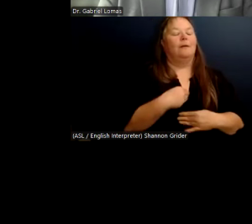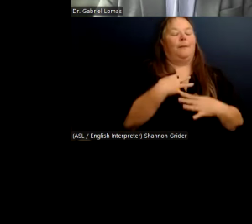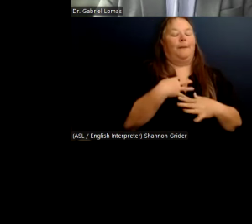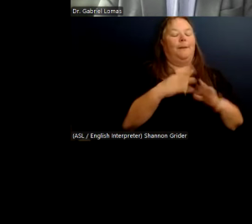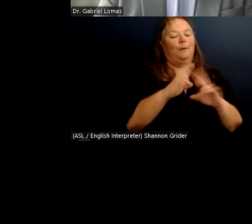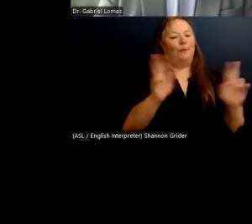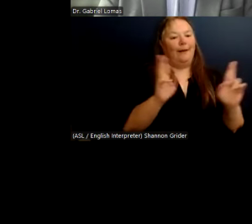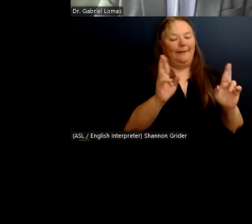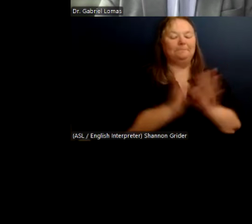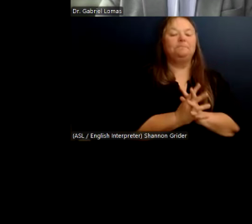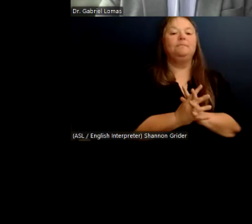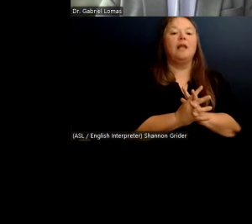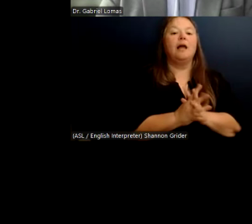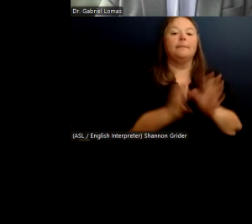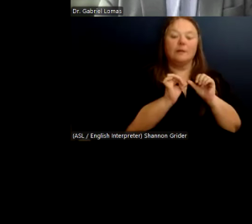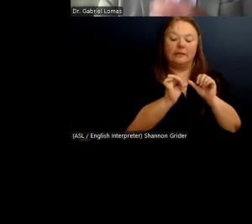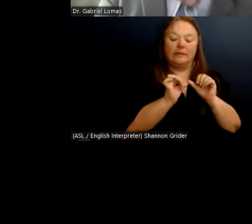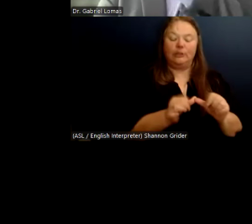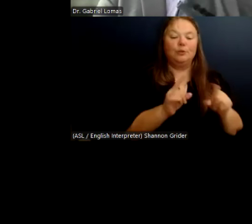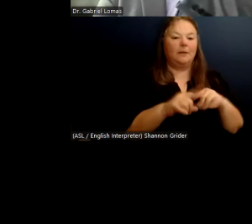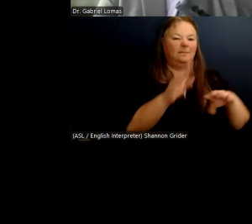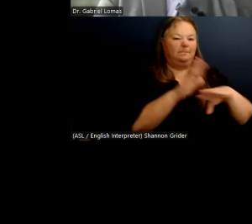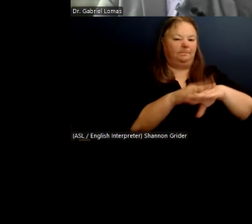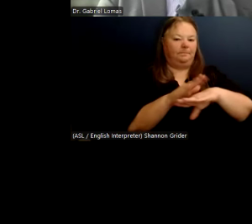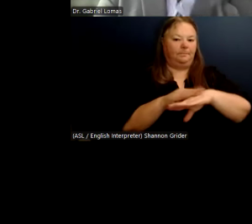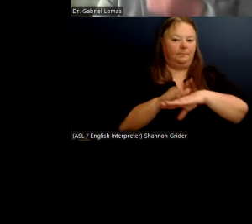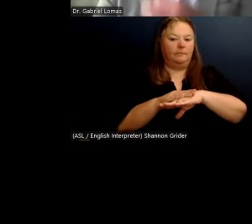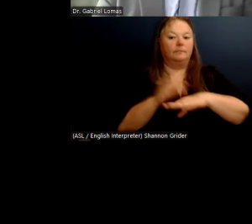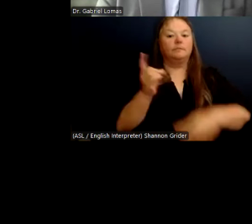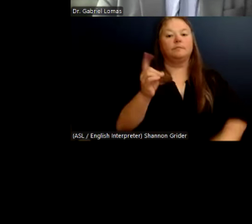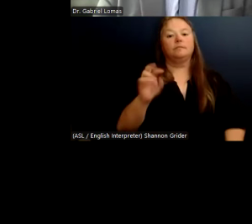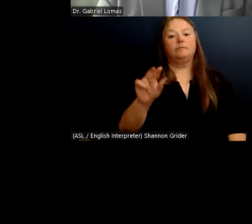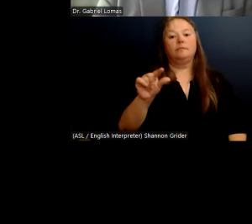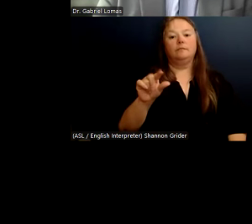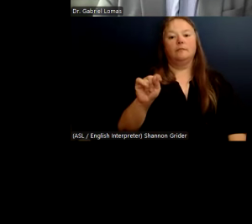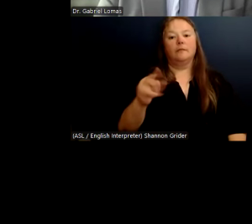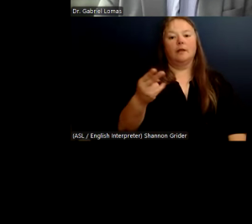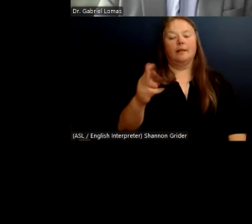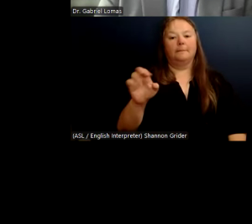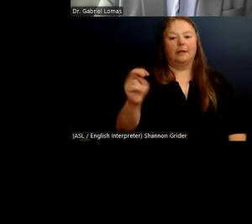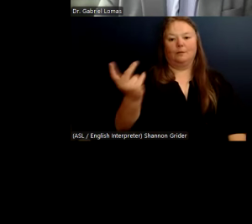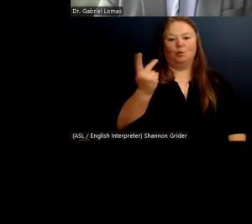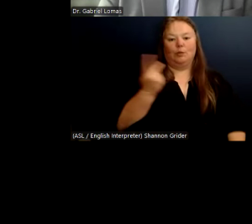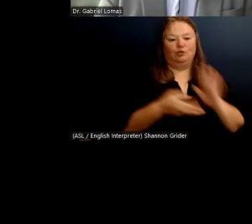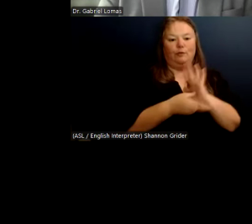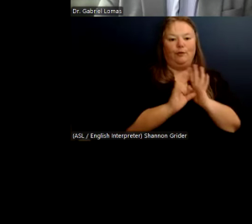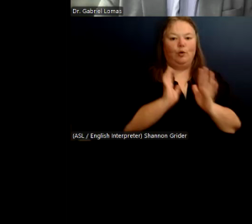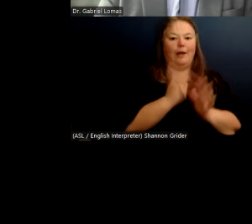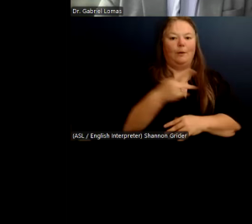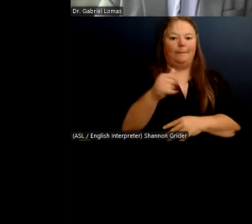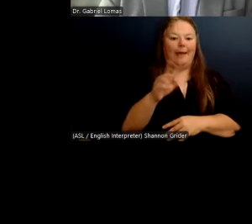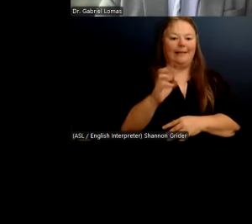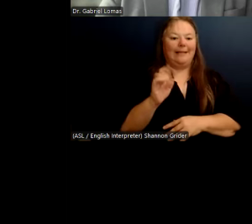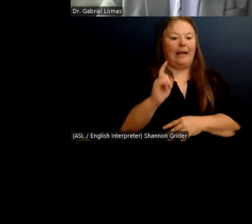those few minutes. I'm going to continue, but just as a heads up, Dr. Guthman and I just sort of reviewed our pace, and I need to pick it up a